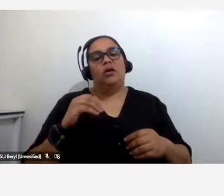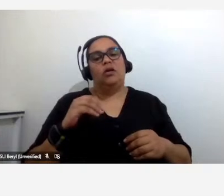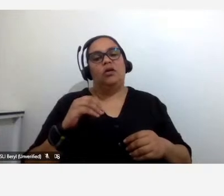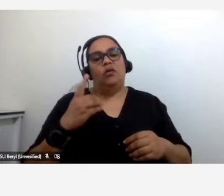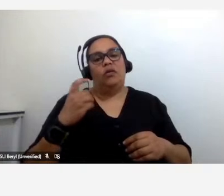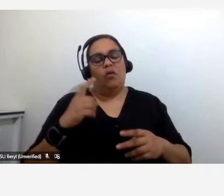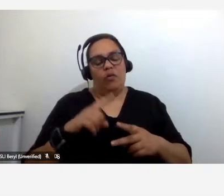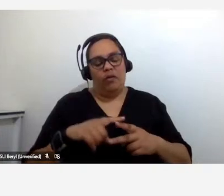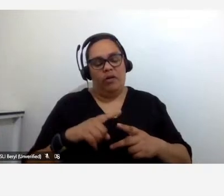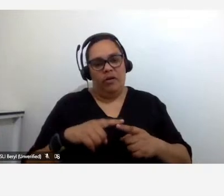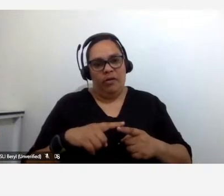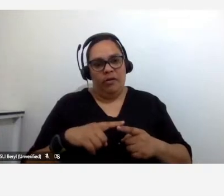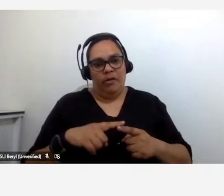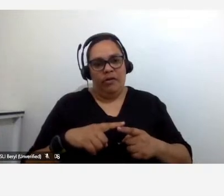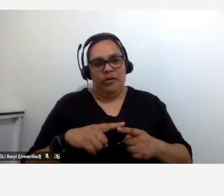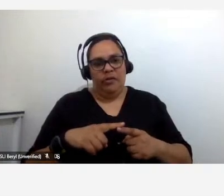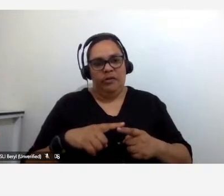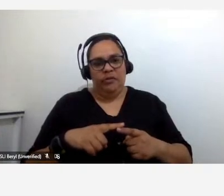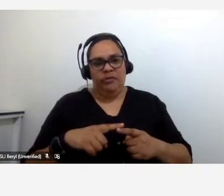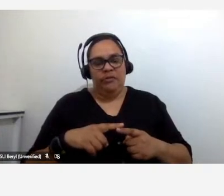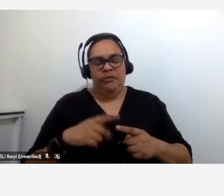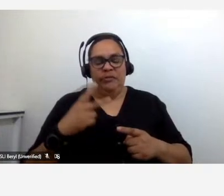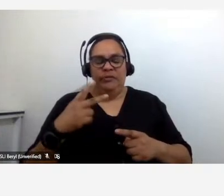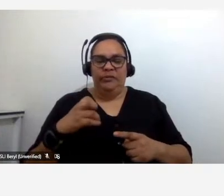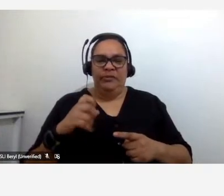One is two at a museum.